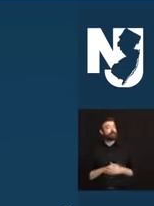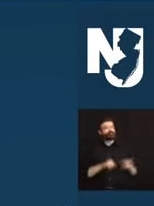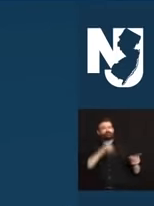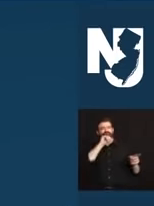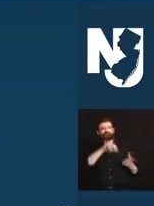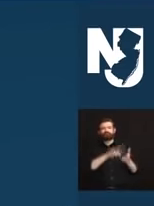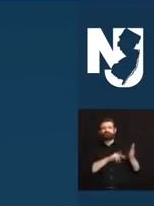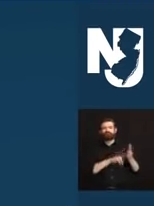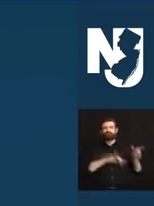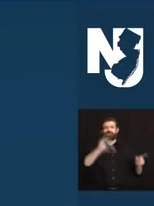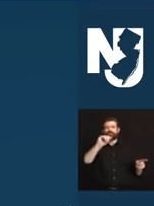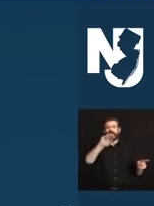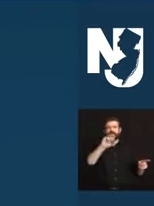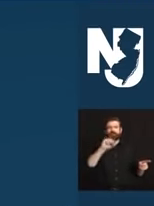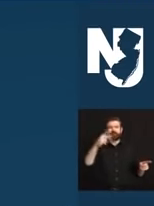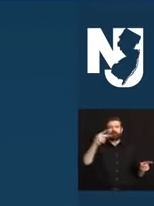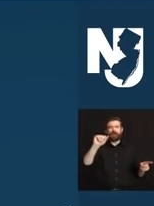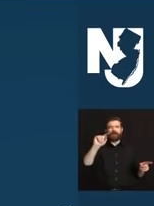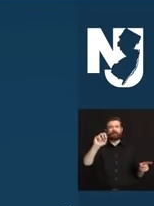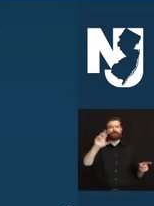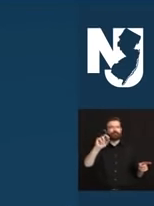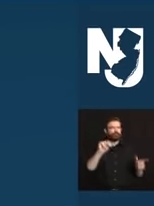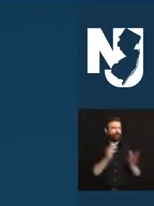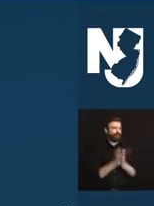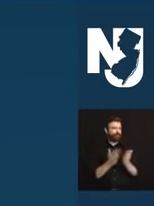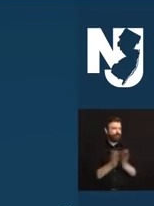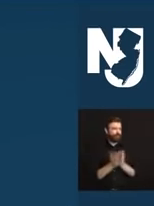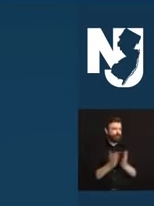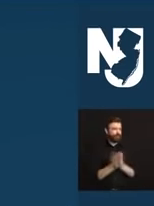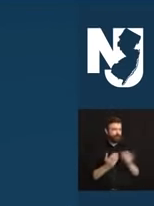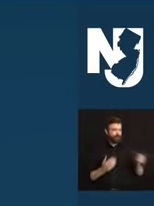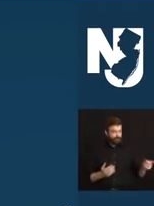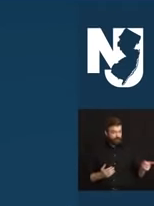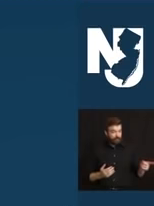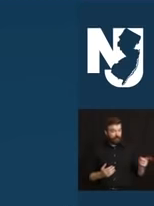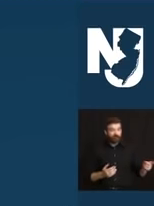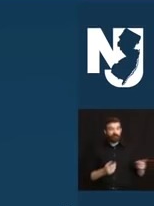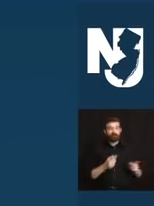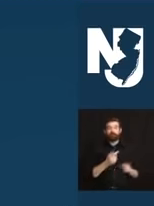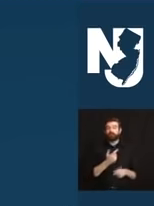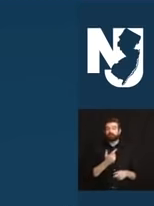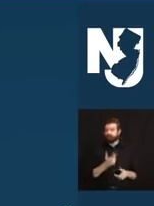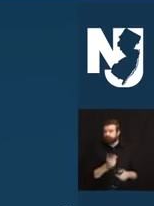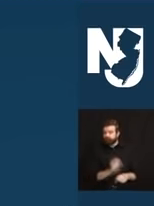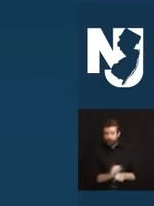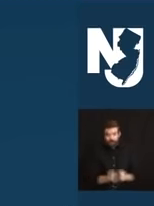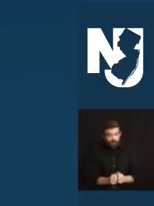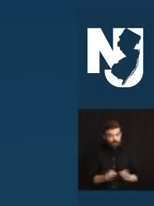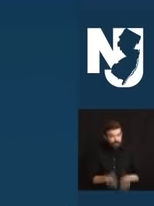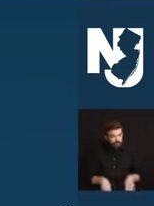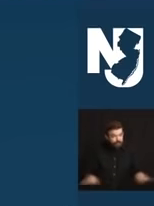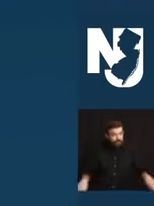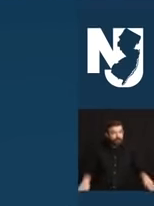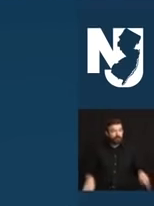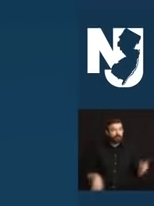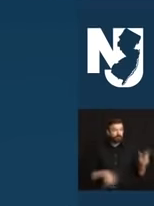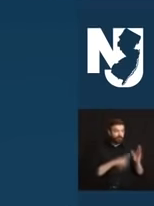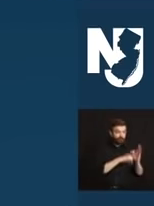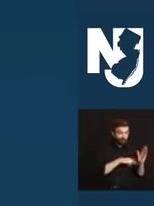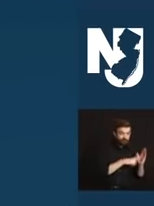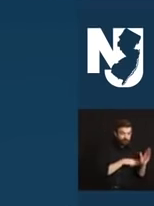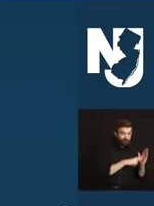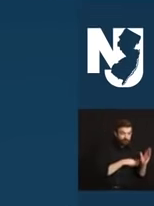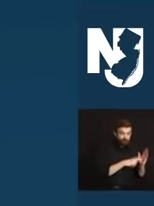get her hands on. She also loved working with children, passing her love of reading to the younger generation as manager of the